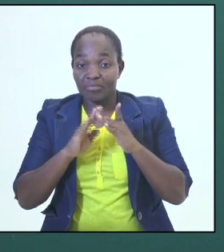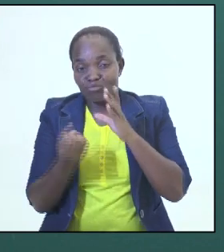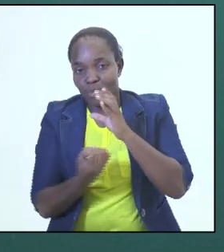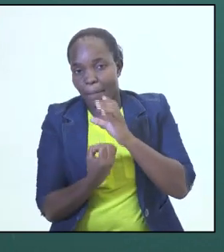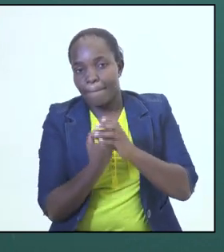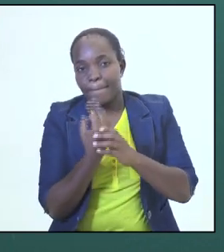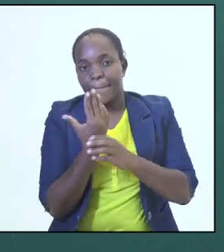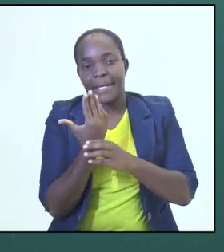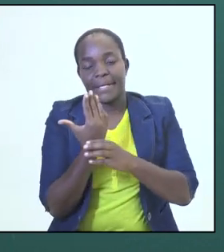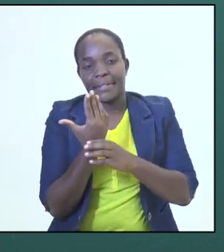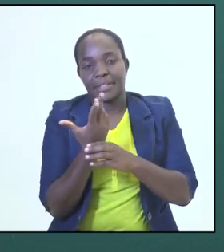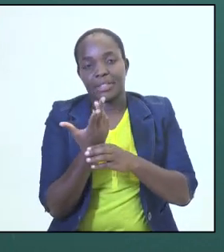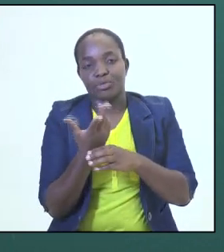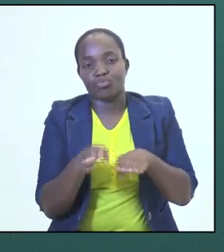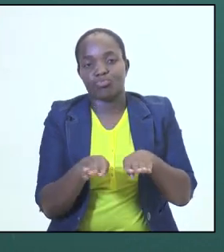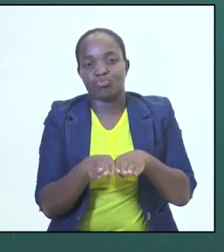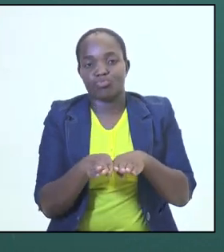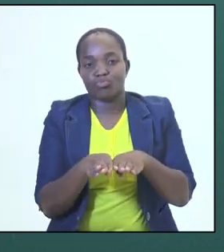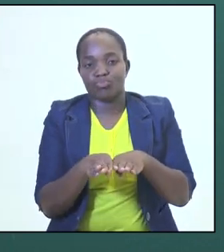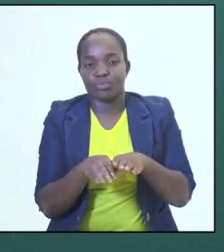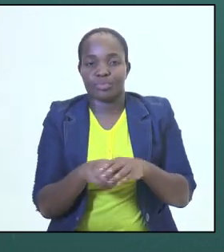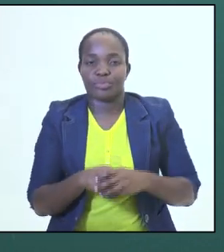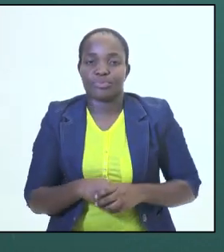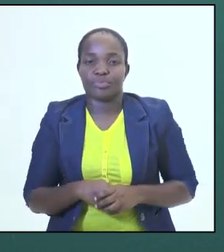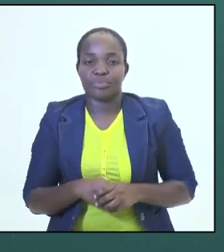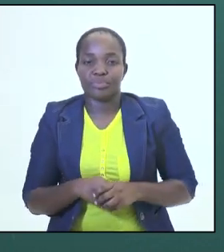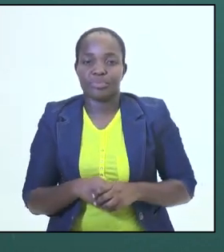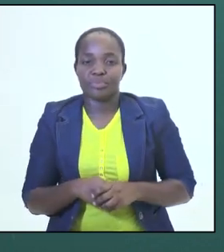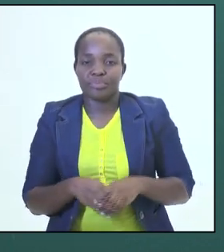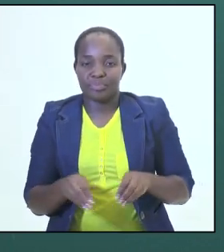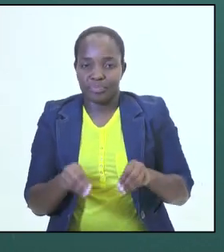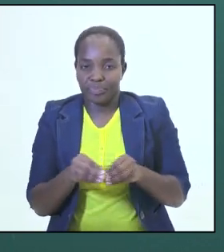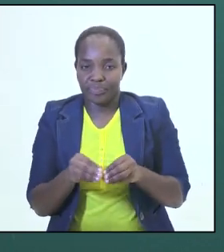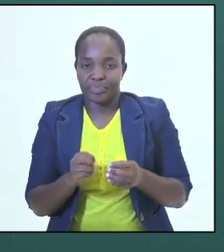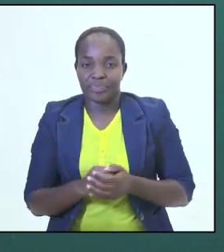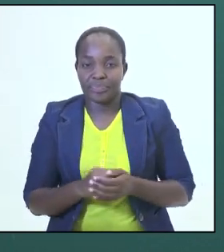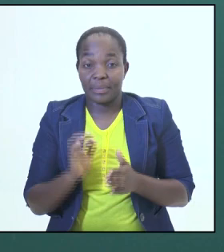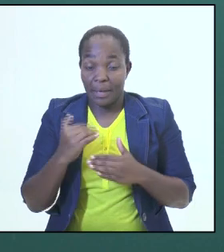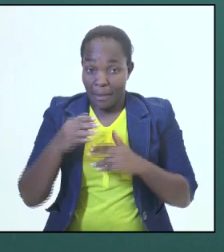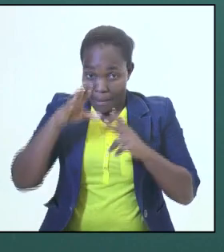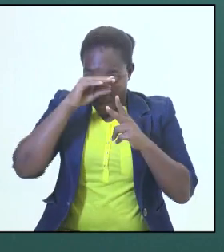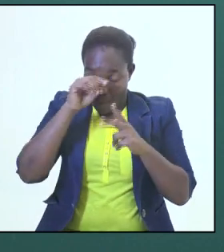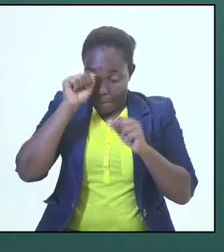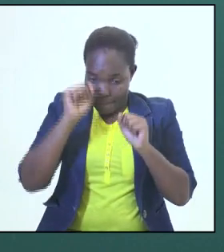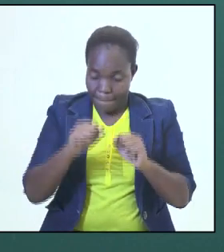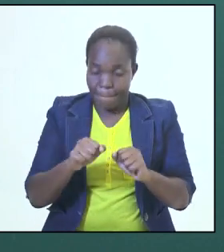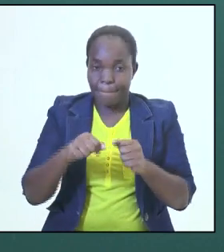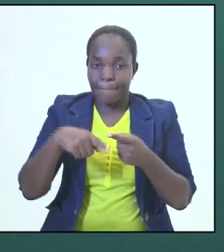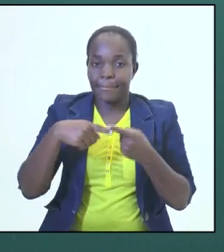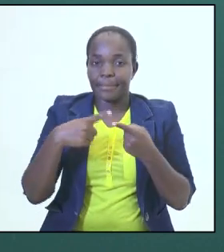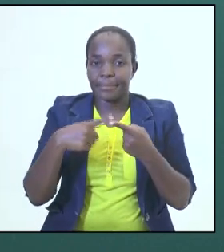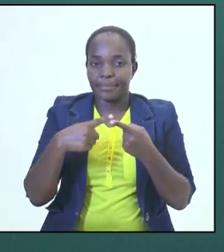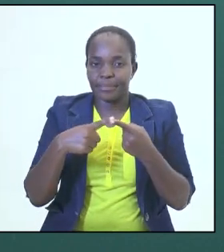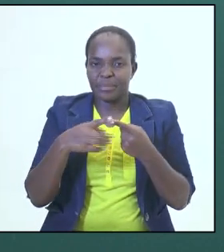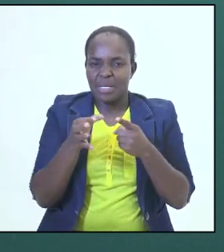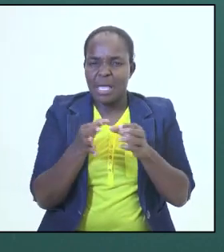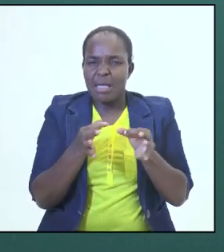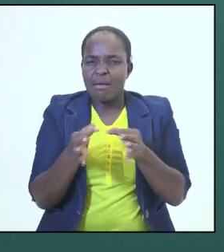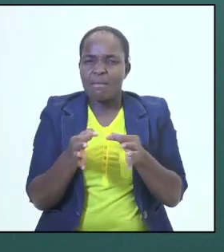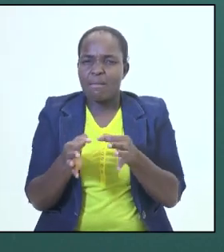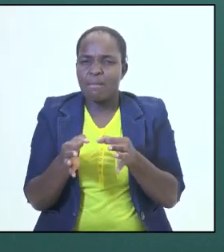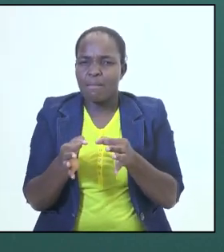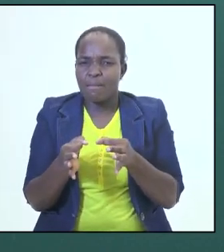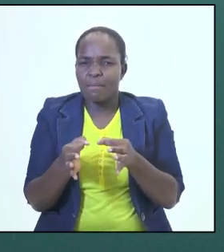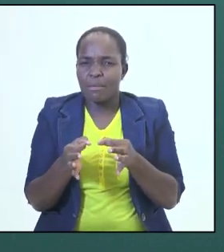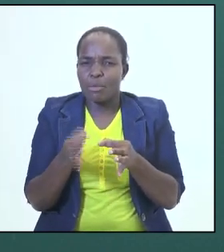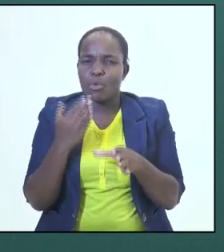plants. Our learning objectives are that learners, after watching this lesson, should be able to describe the structure